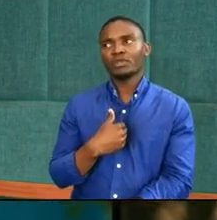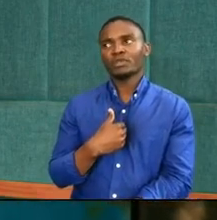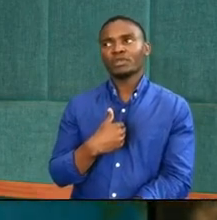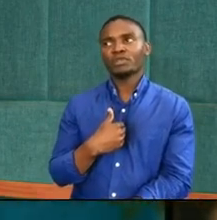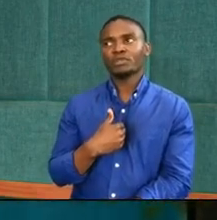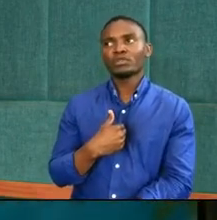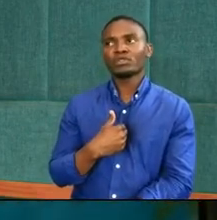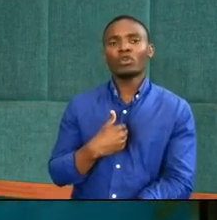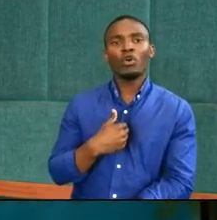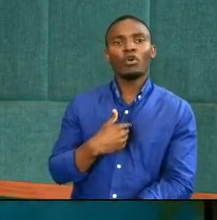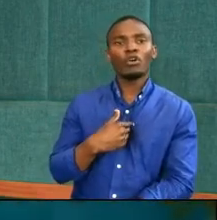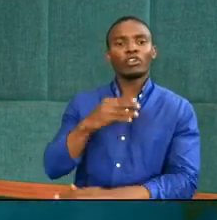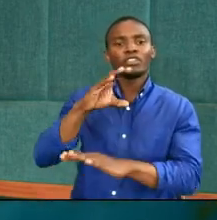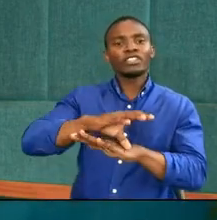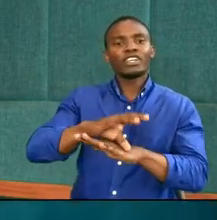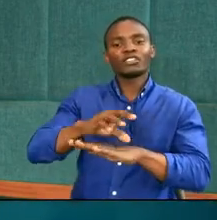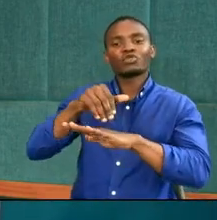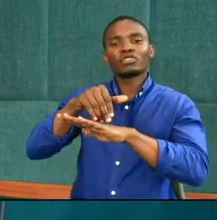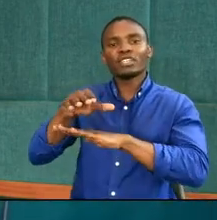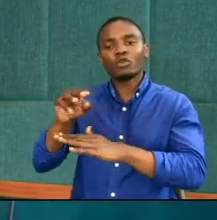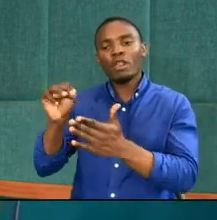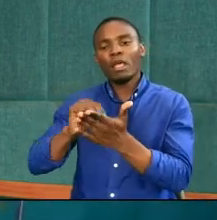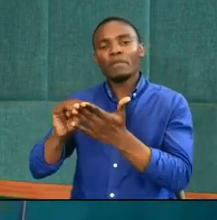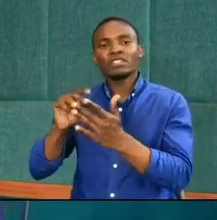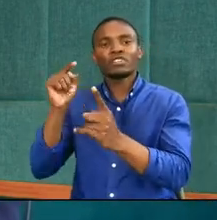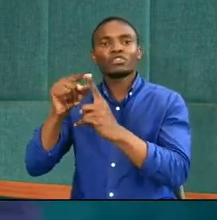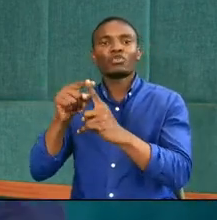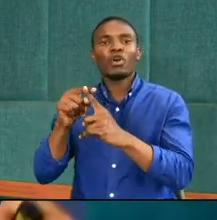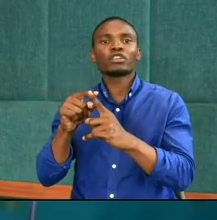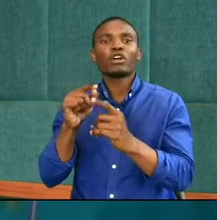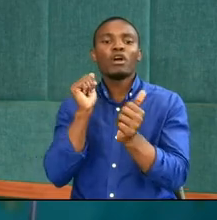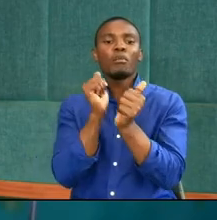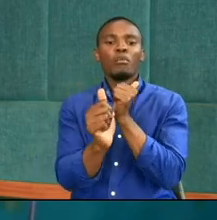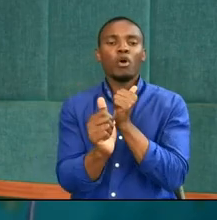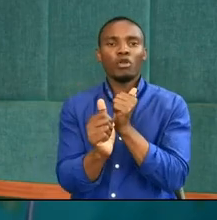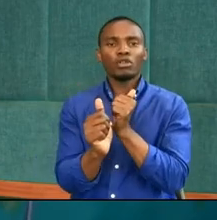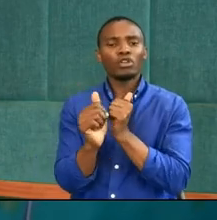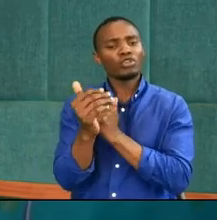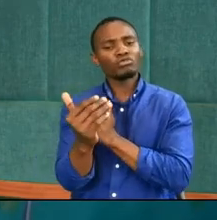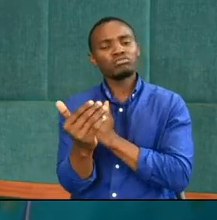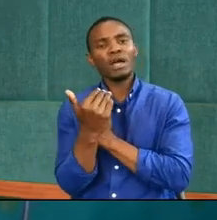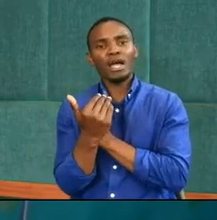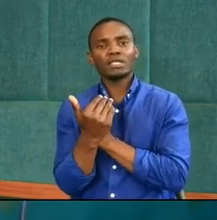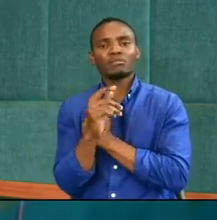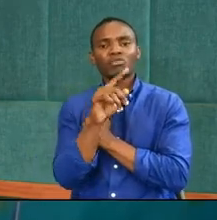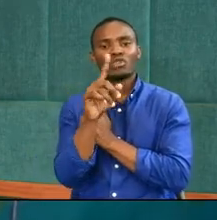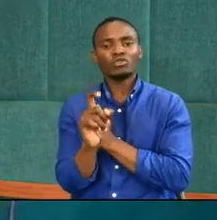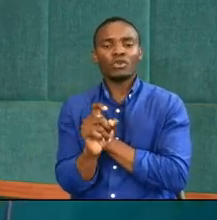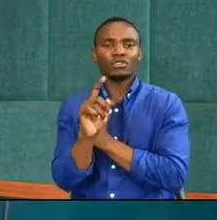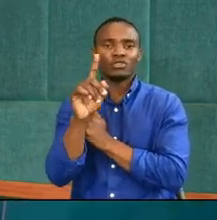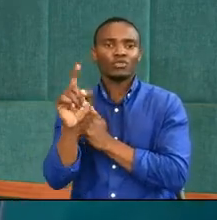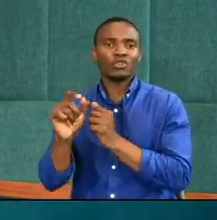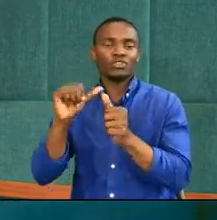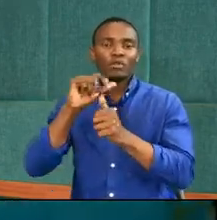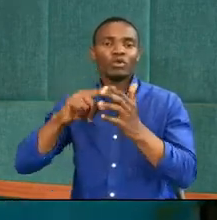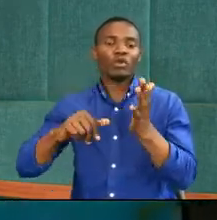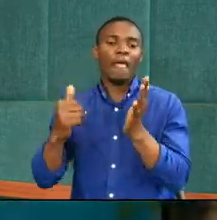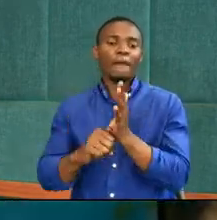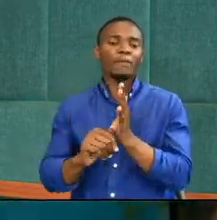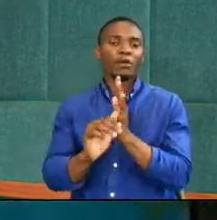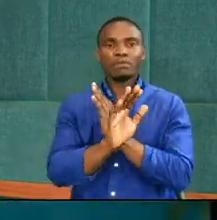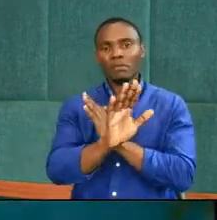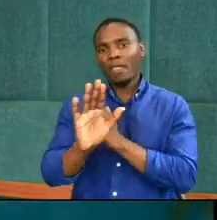send messages to Paul, their pastor who was in prison, to ask him questions about the problems that they were